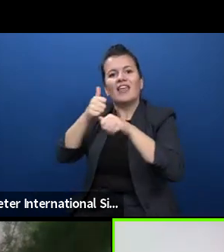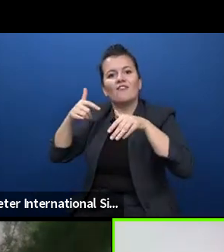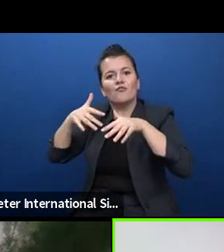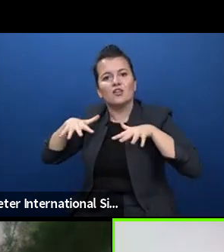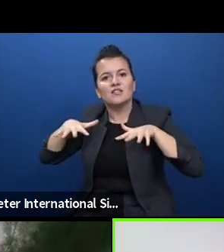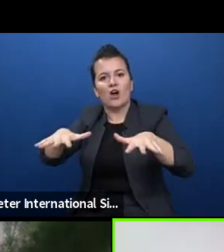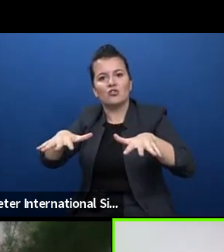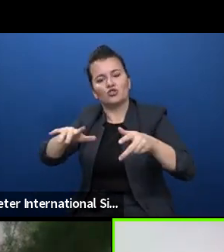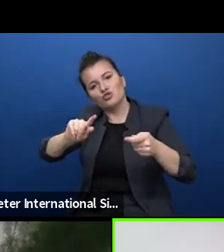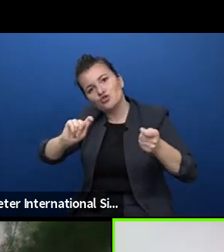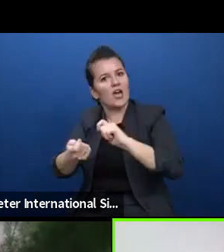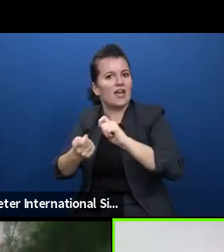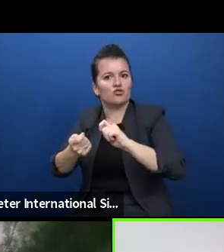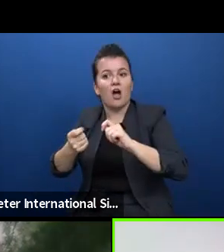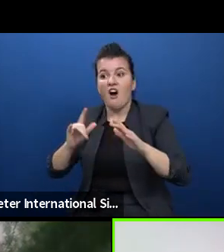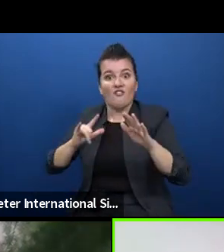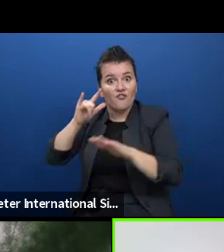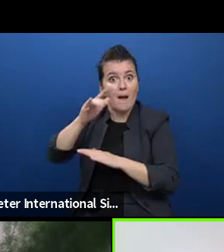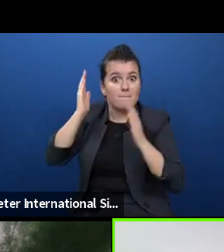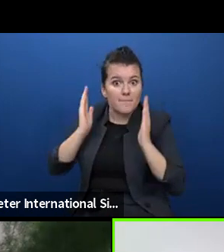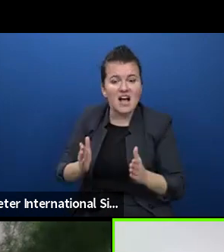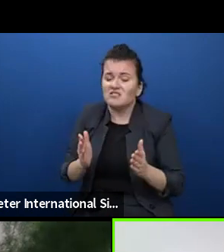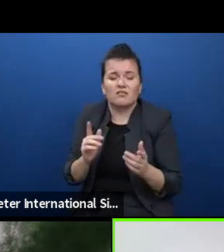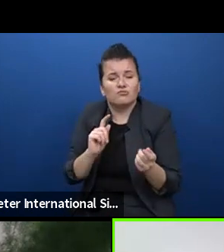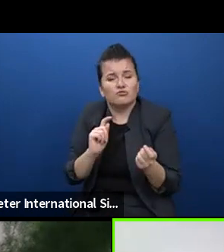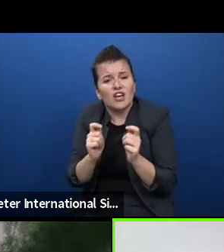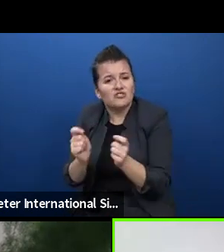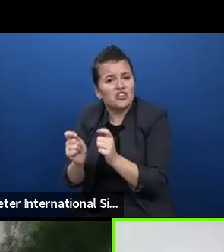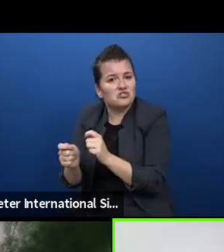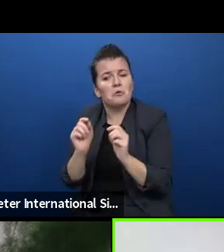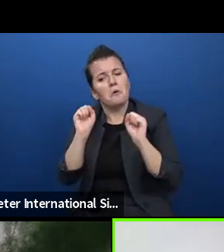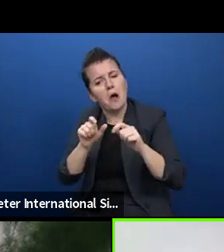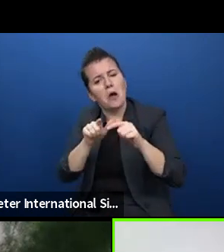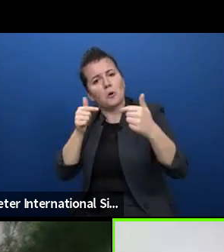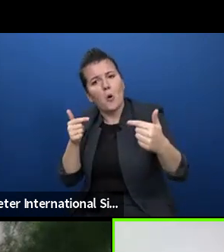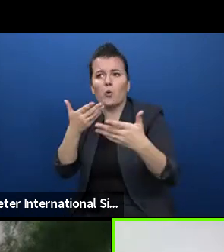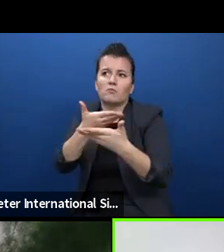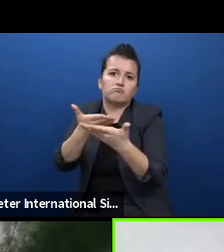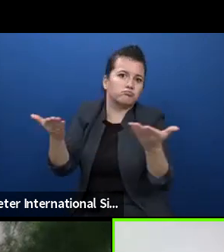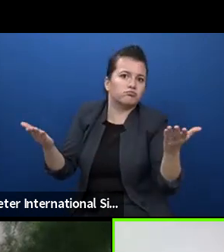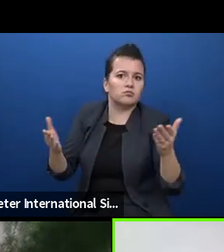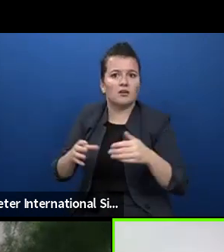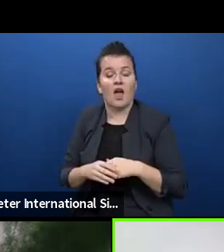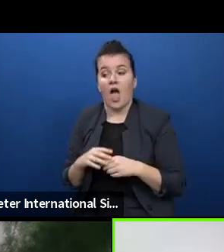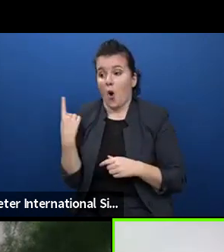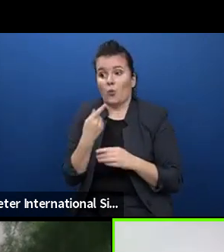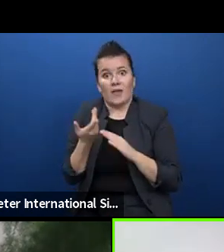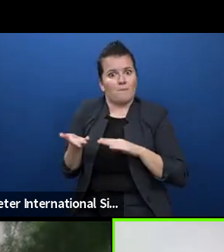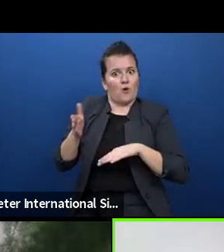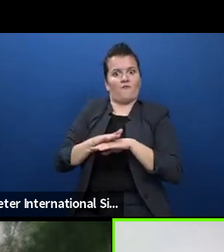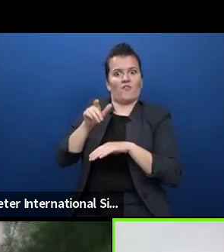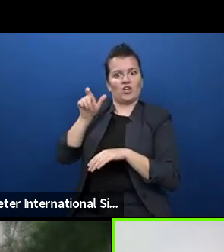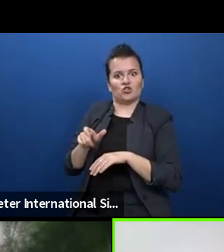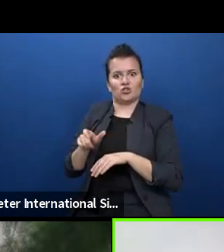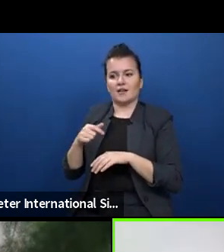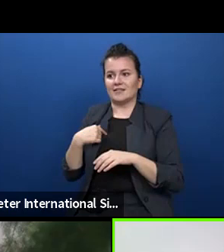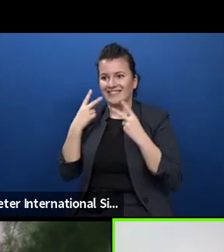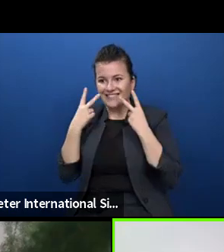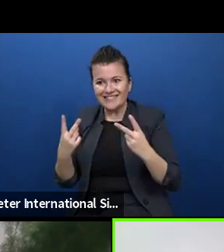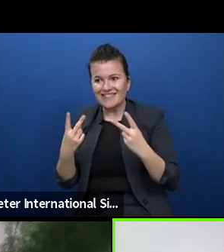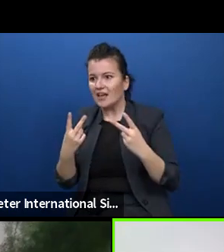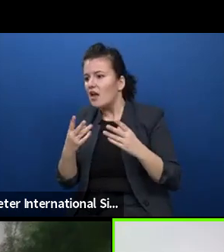necessary. And I think as responsible professionals, we have to really not fly unless there really is no other way to